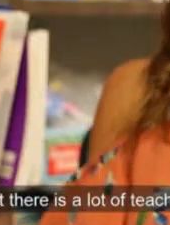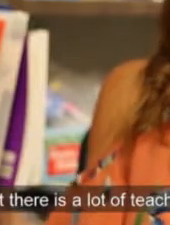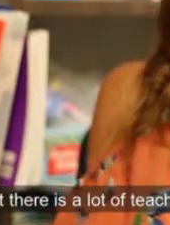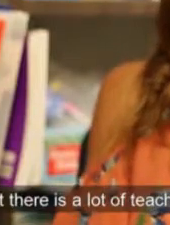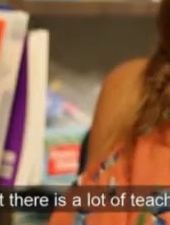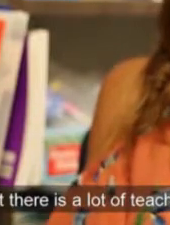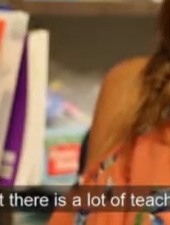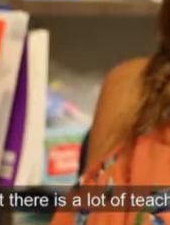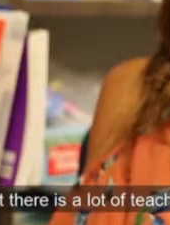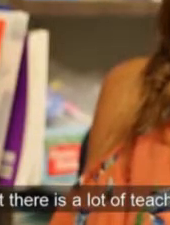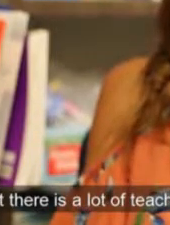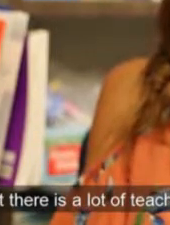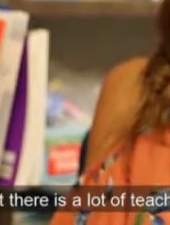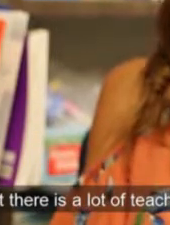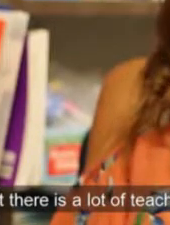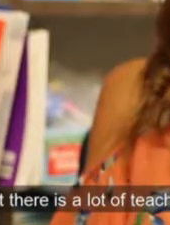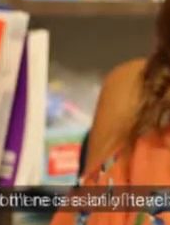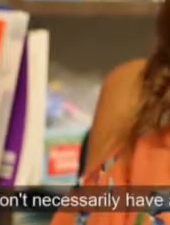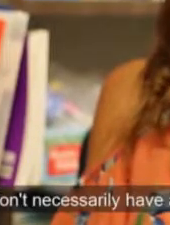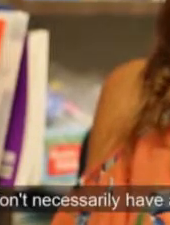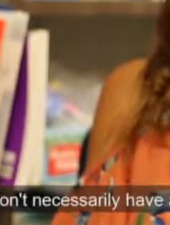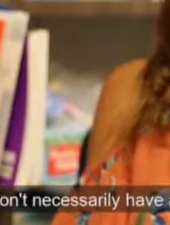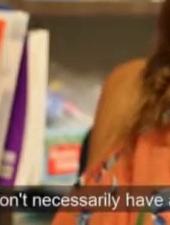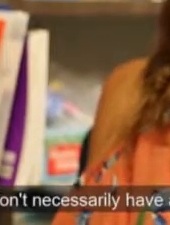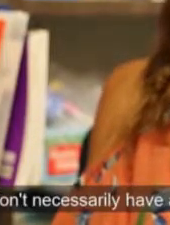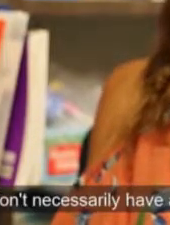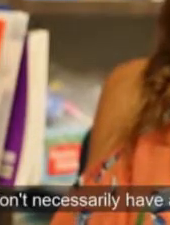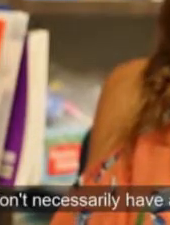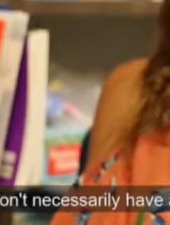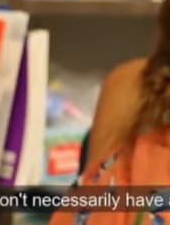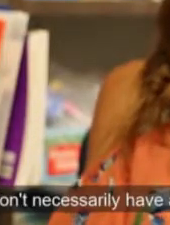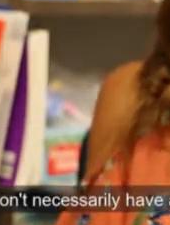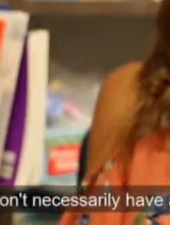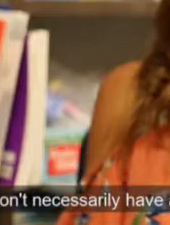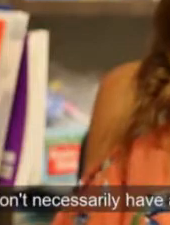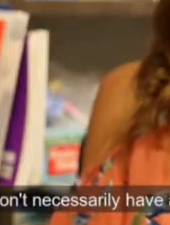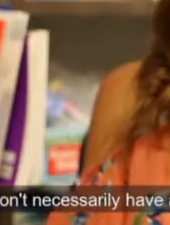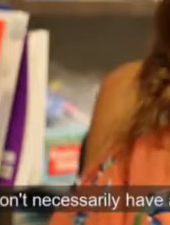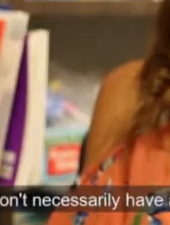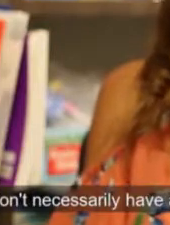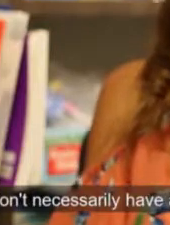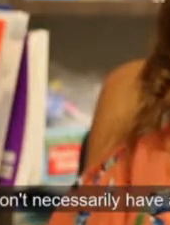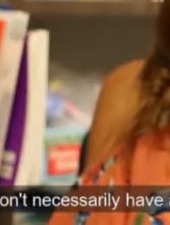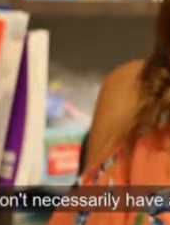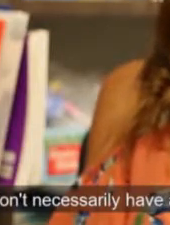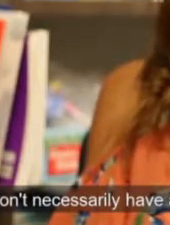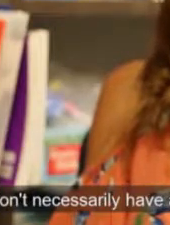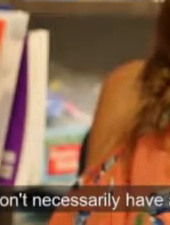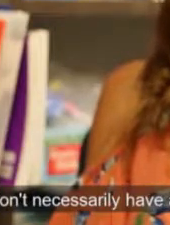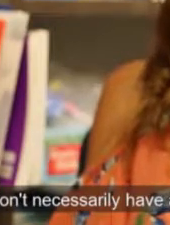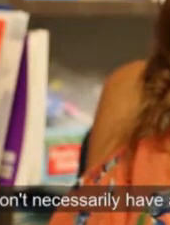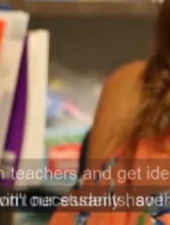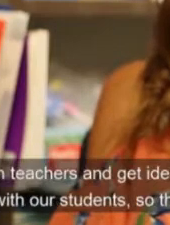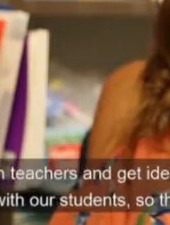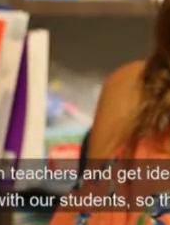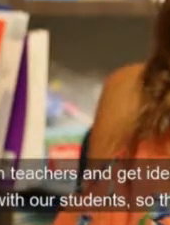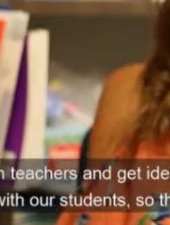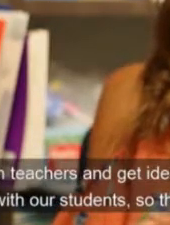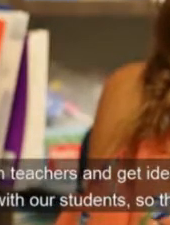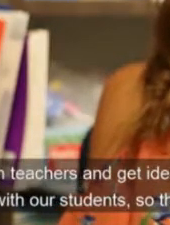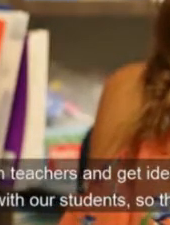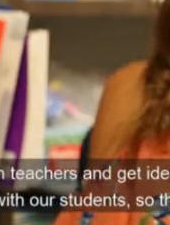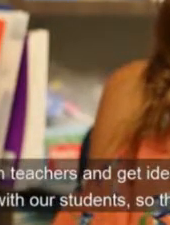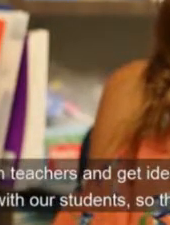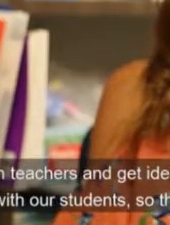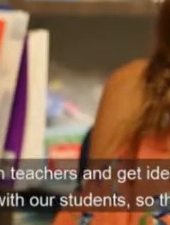work for just a district, you don't necessarily have anybody else to support you. But here you can constantly go to other vision teachers and